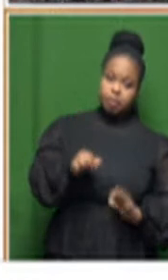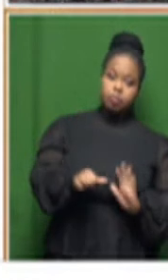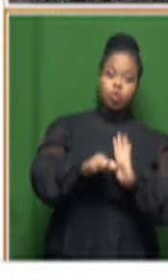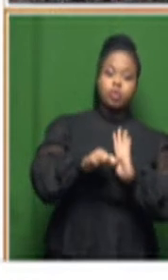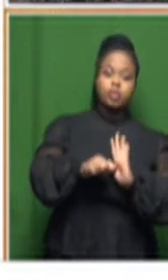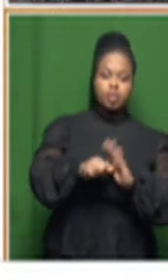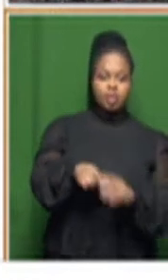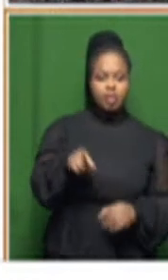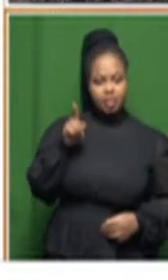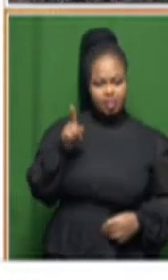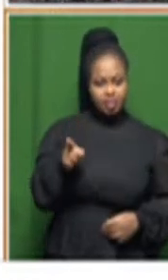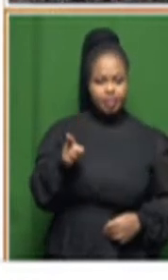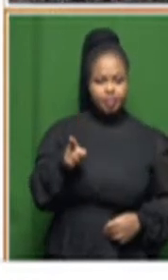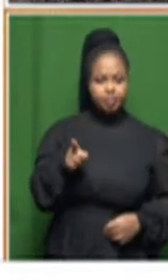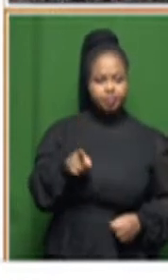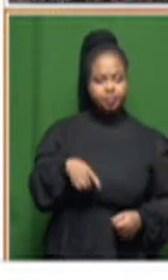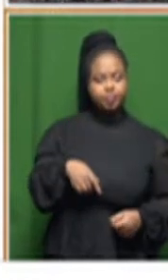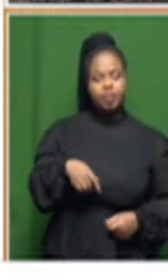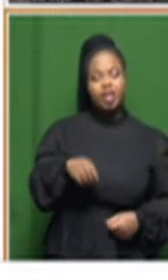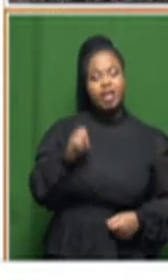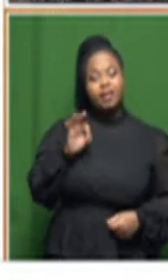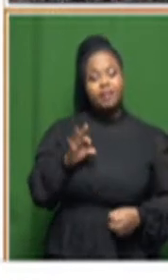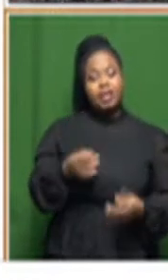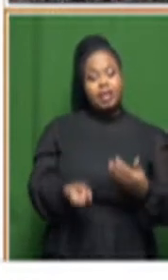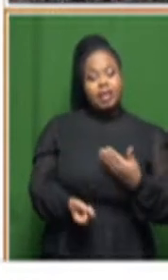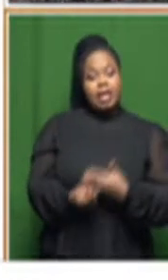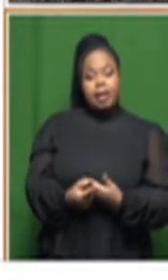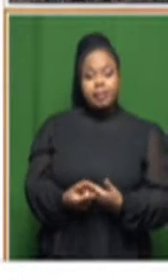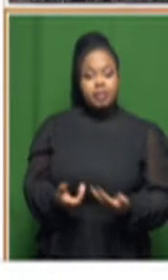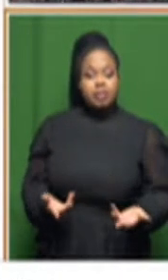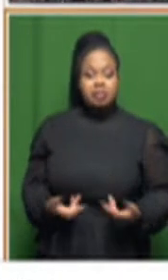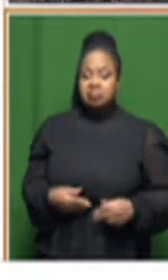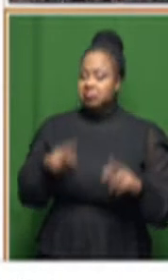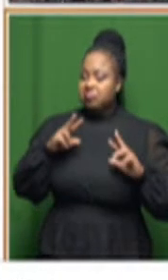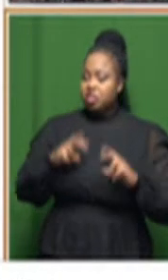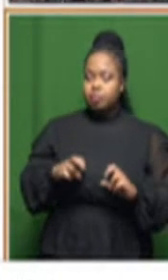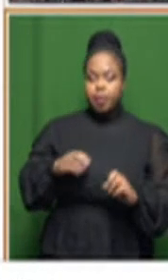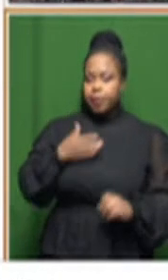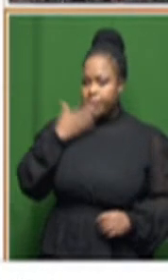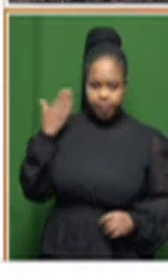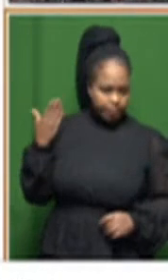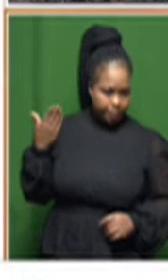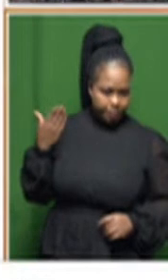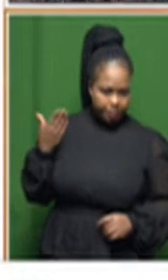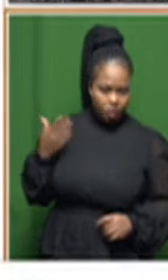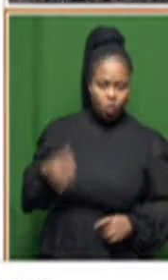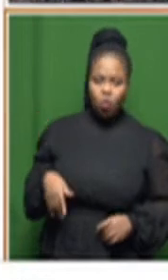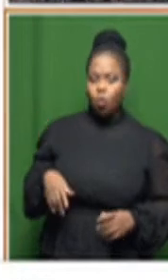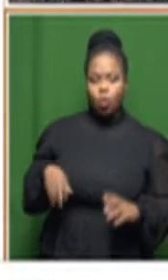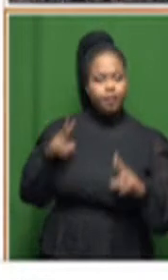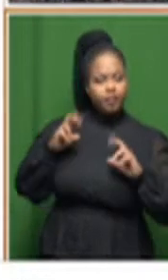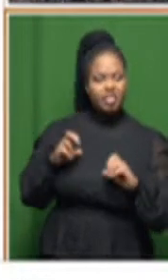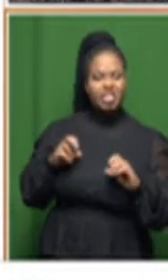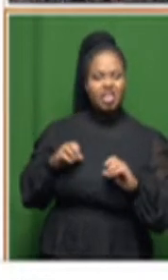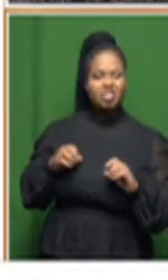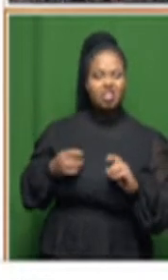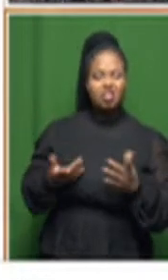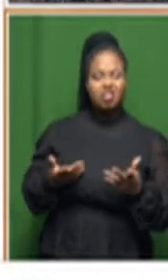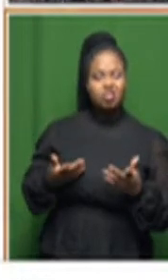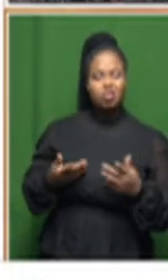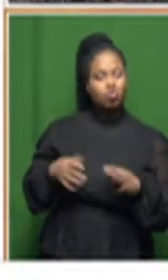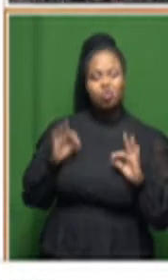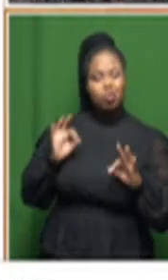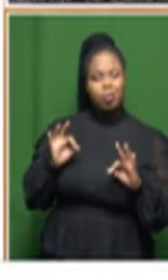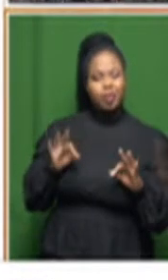the prerequisites. So if the case has not been investigated properly or completely, causality